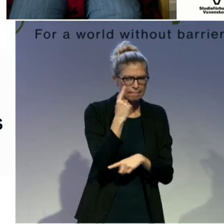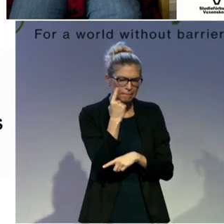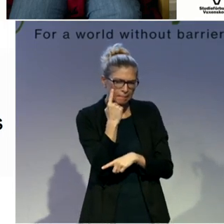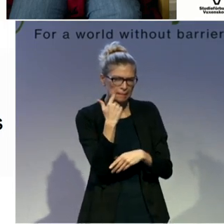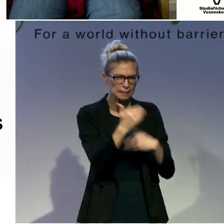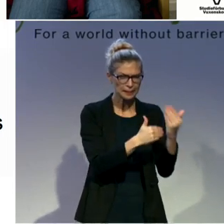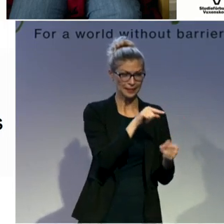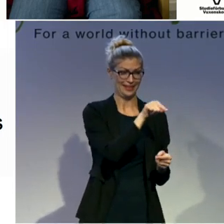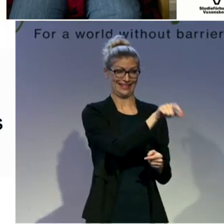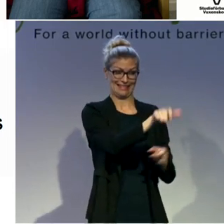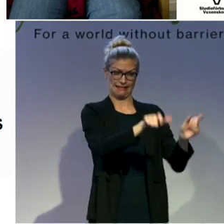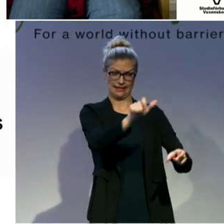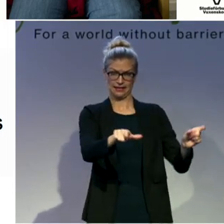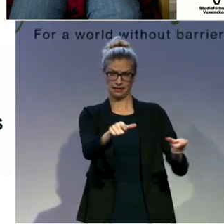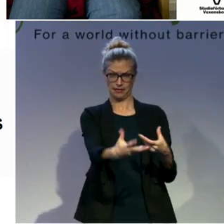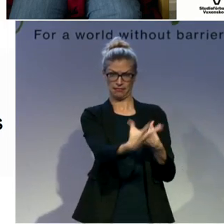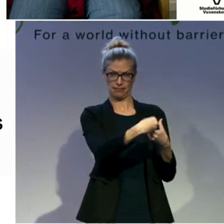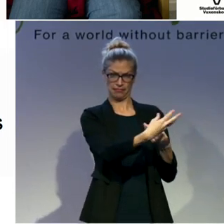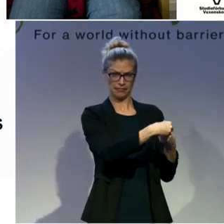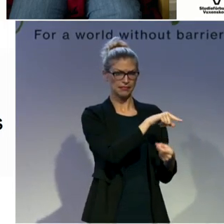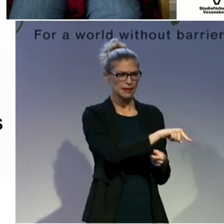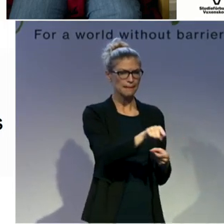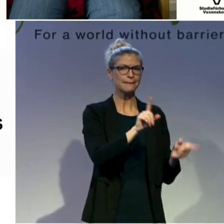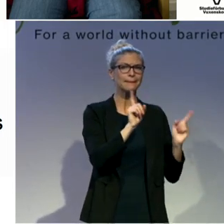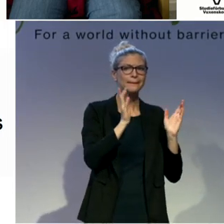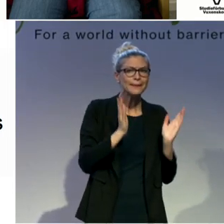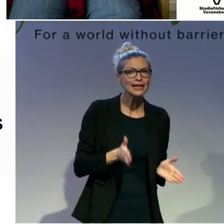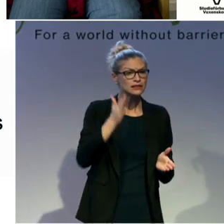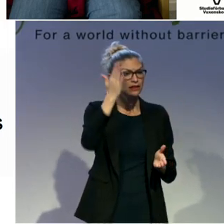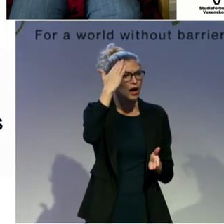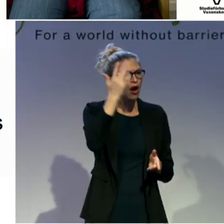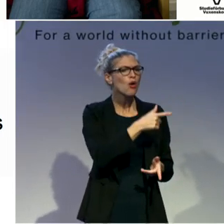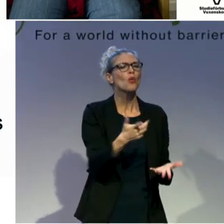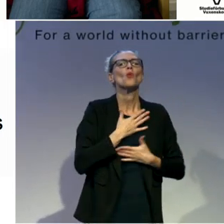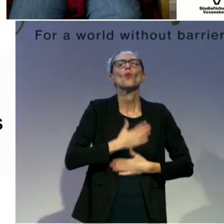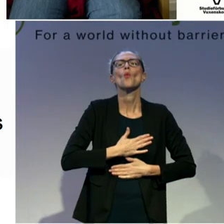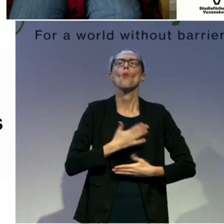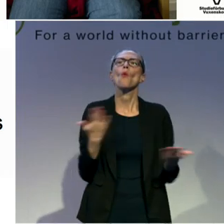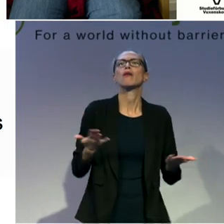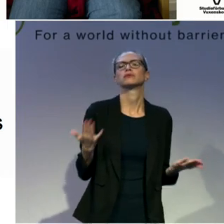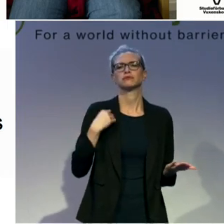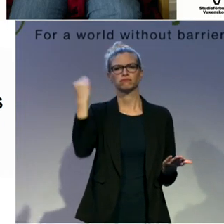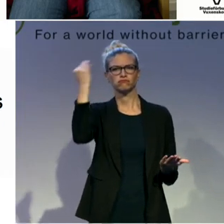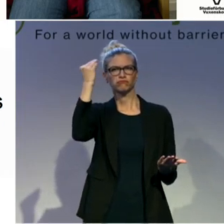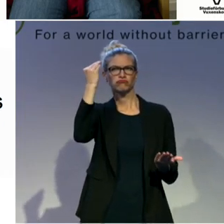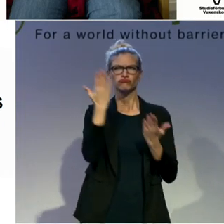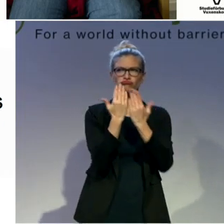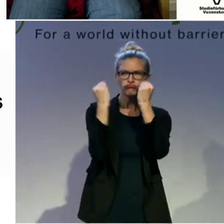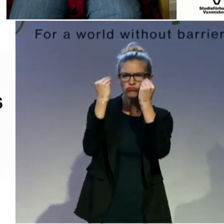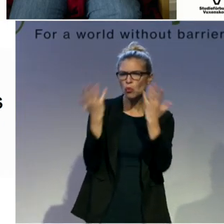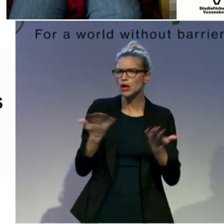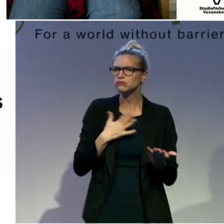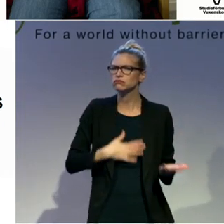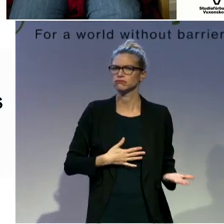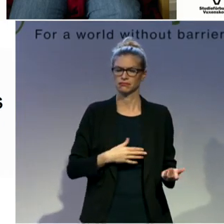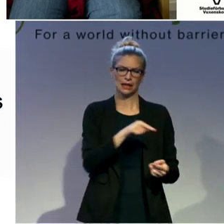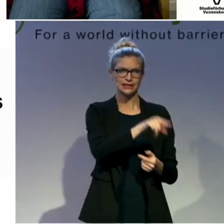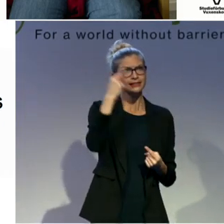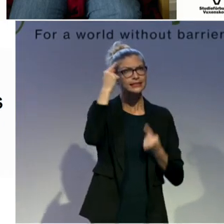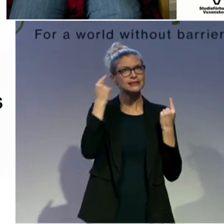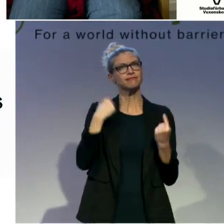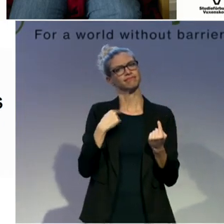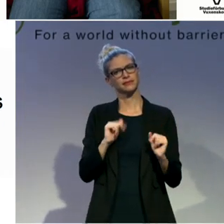charge of what to learn, how to learn, and in what order. So everyone is active, it's always small groups, and it's